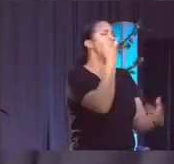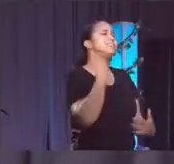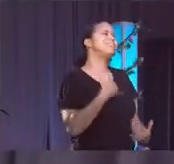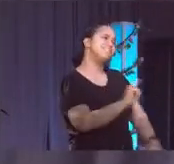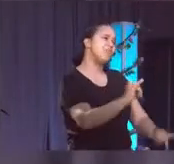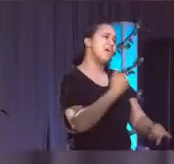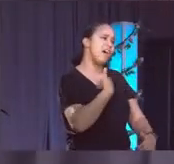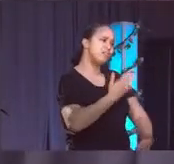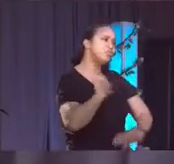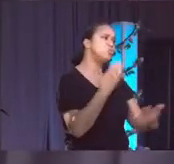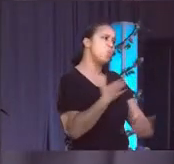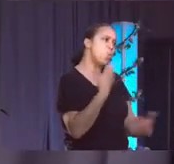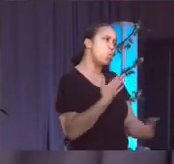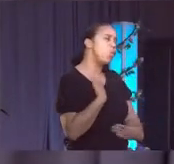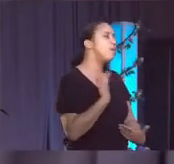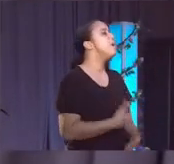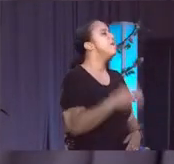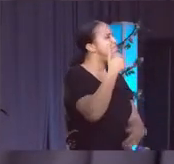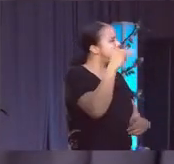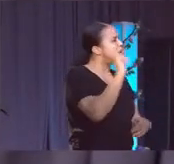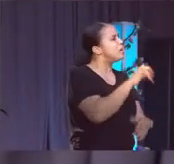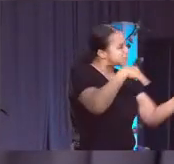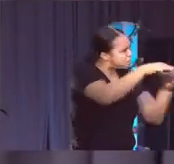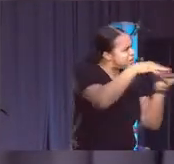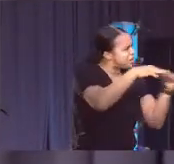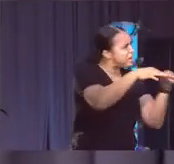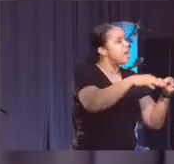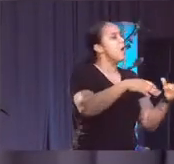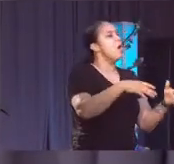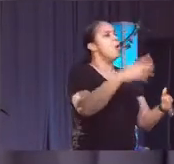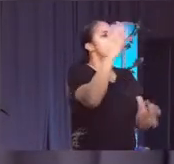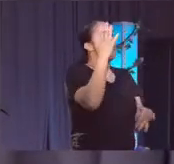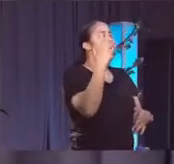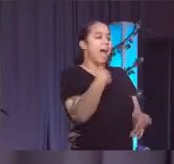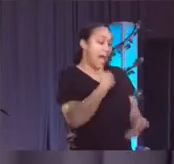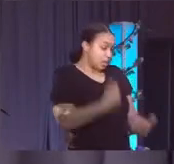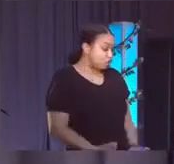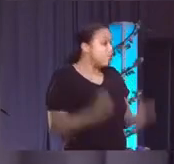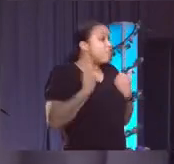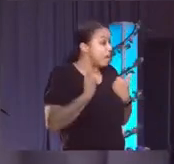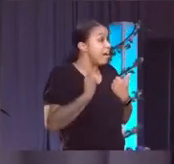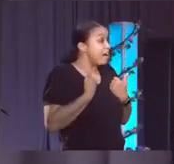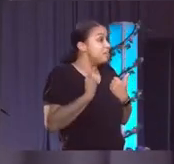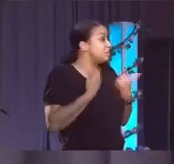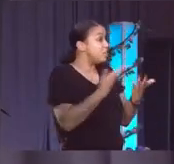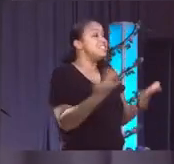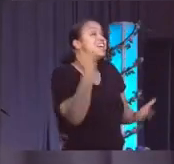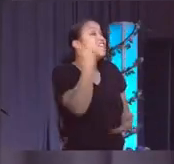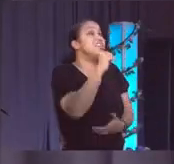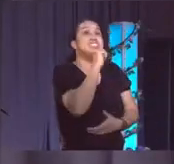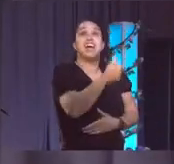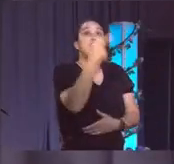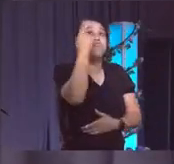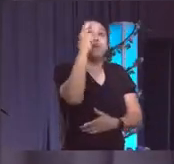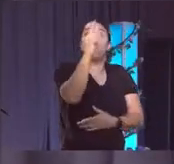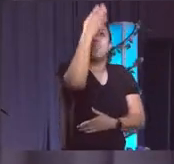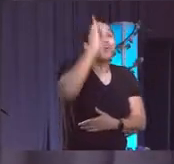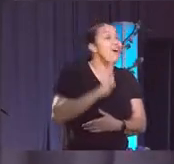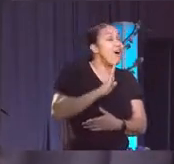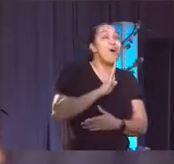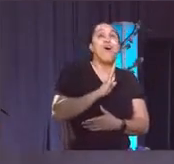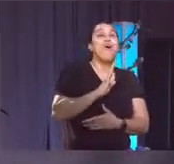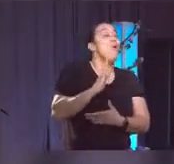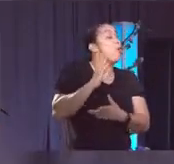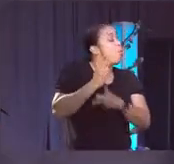joy in the midst of the chaos. Be ready to explain to people, I've survived some stuff. If it had not been for God